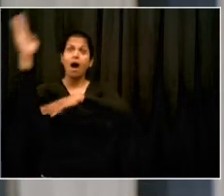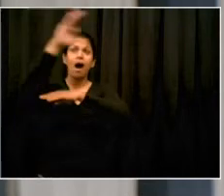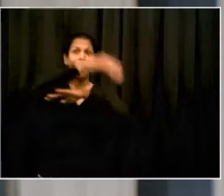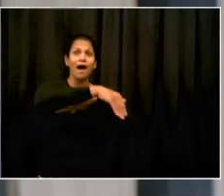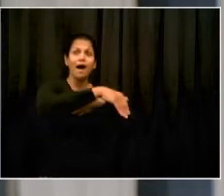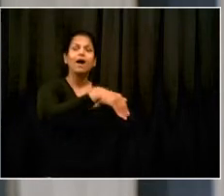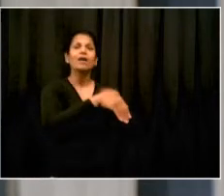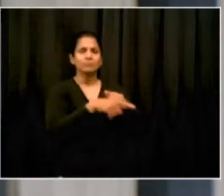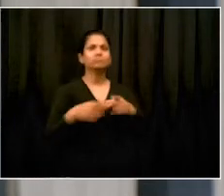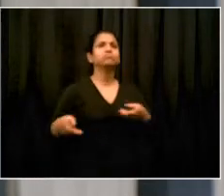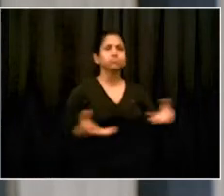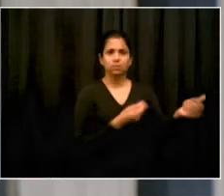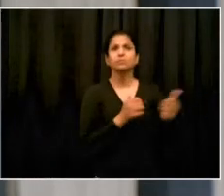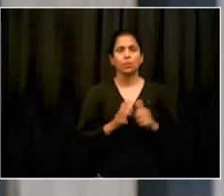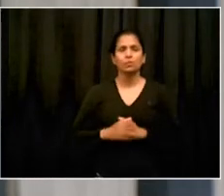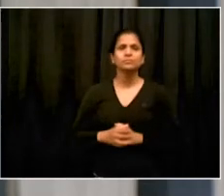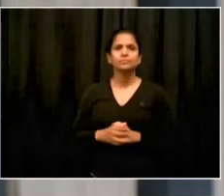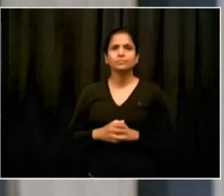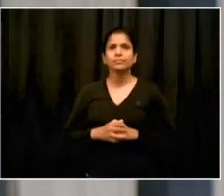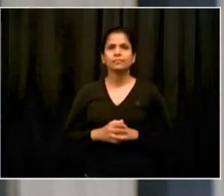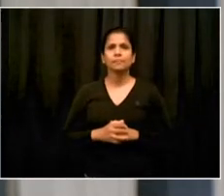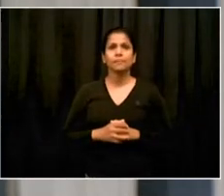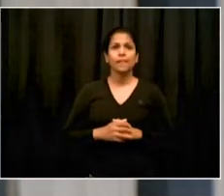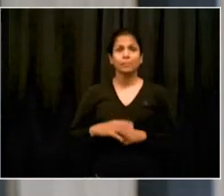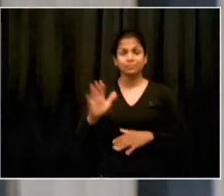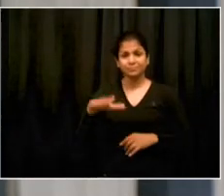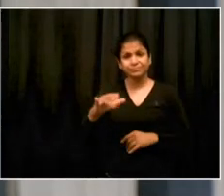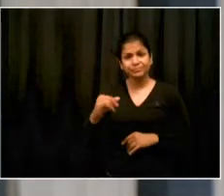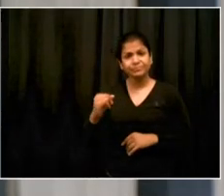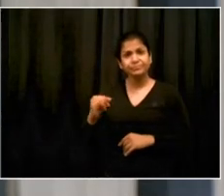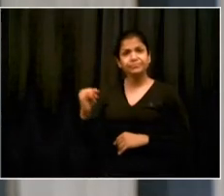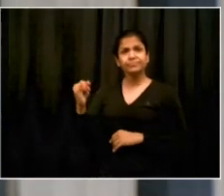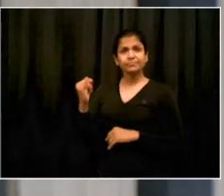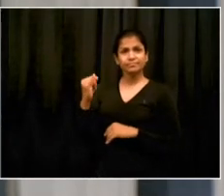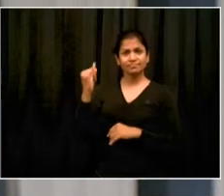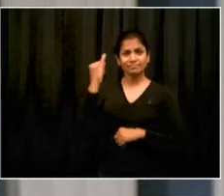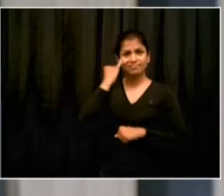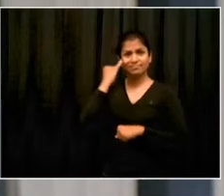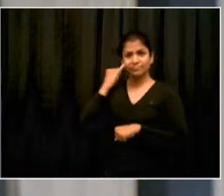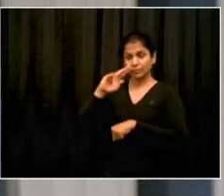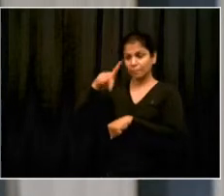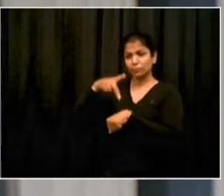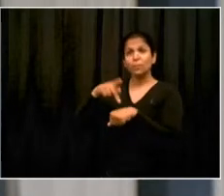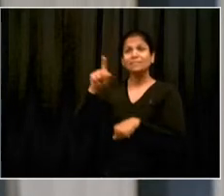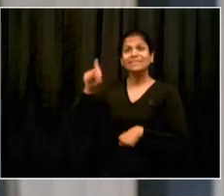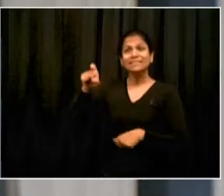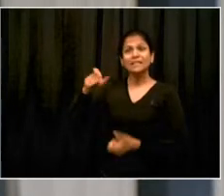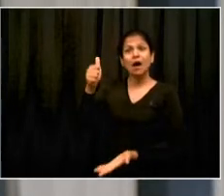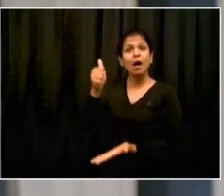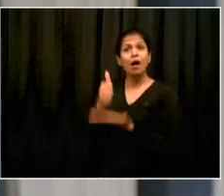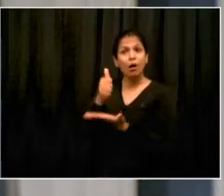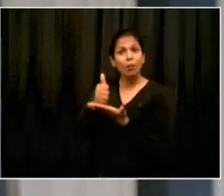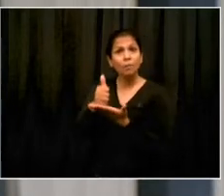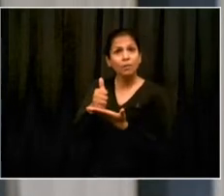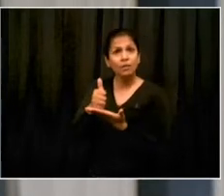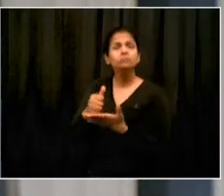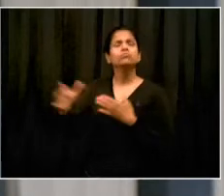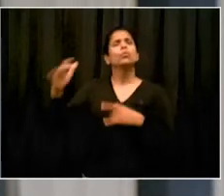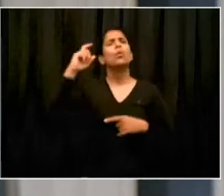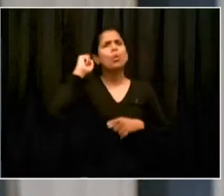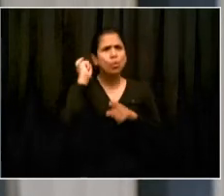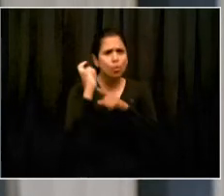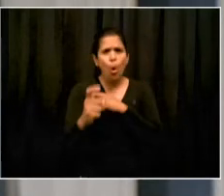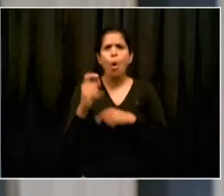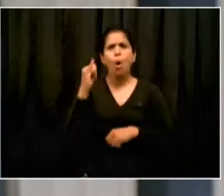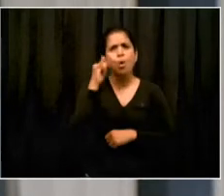staff on site, they are required to report to the building. The number one job we all share right now is serving our students, and oftentimes that need will